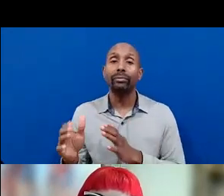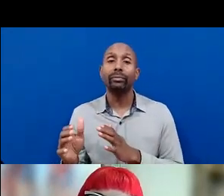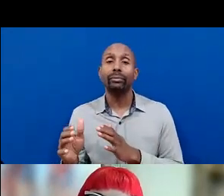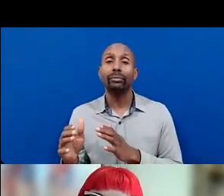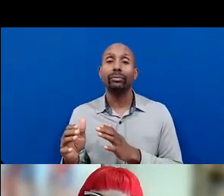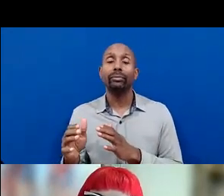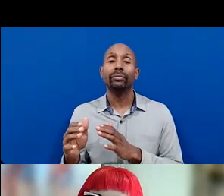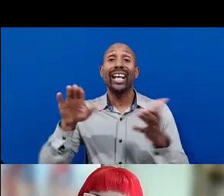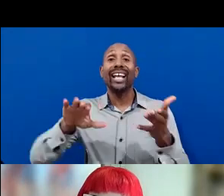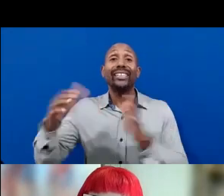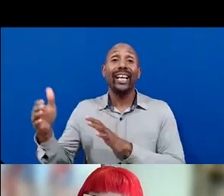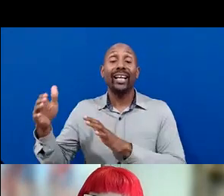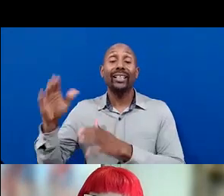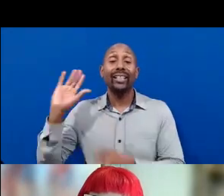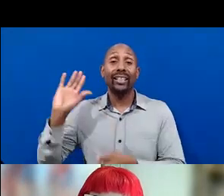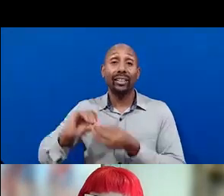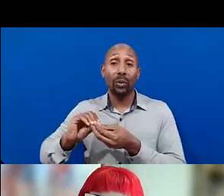day is the average.